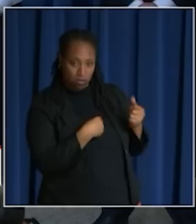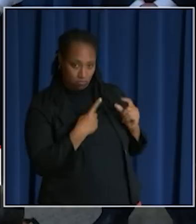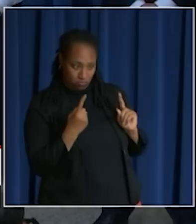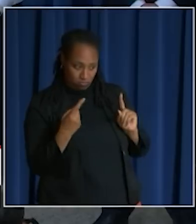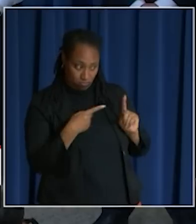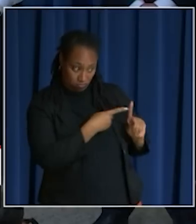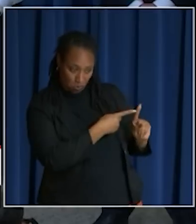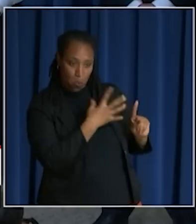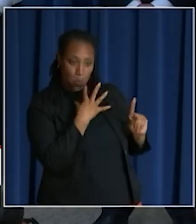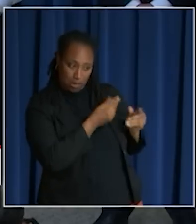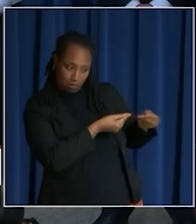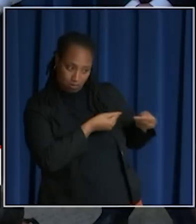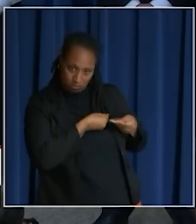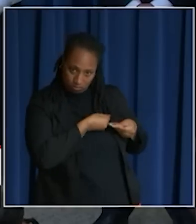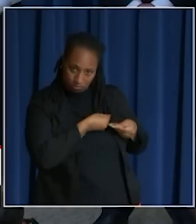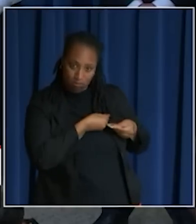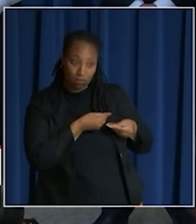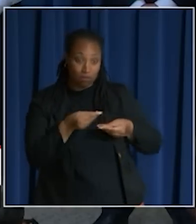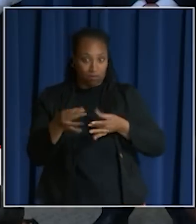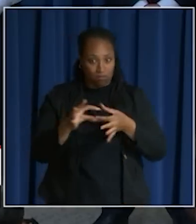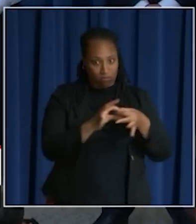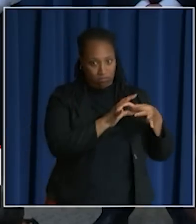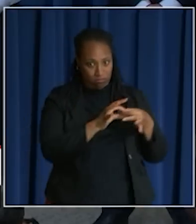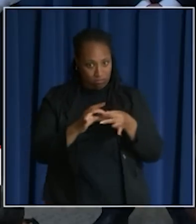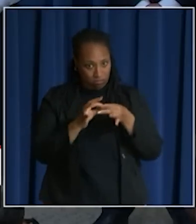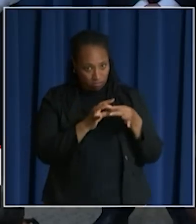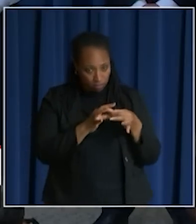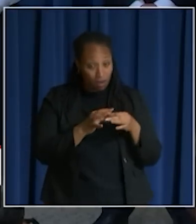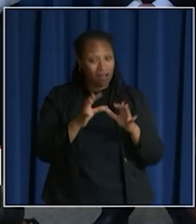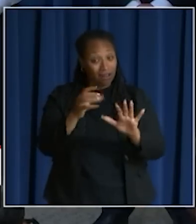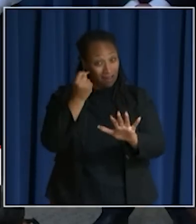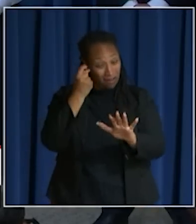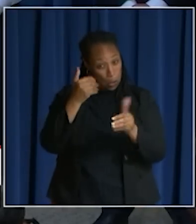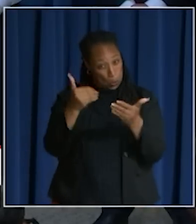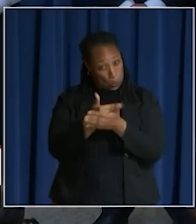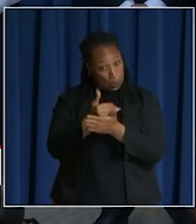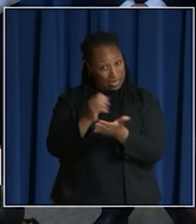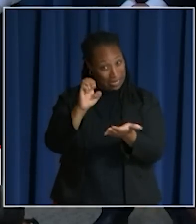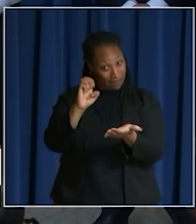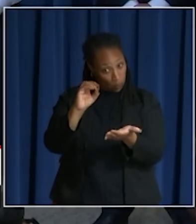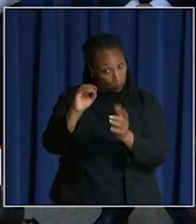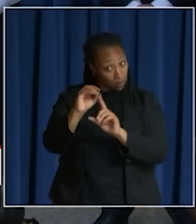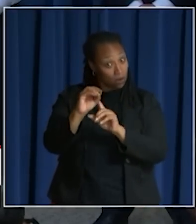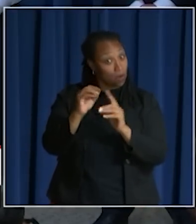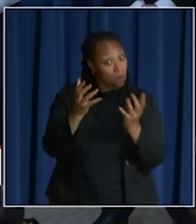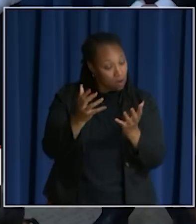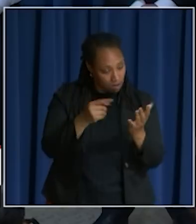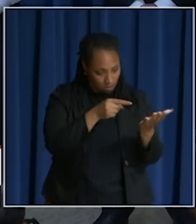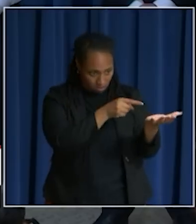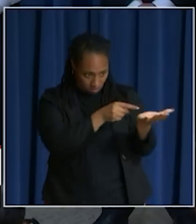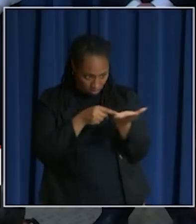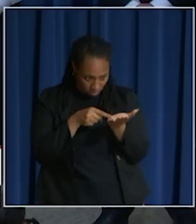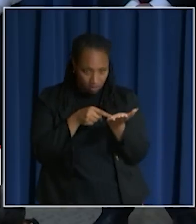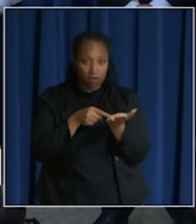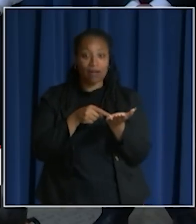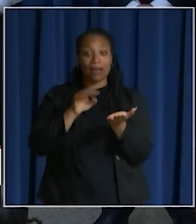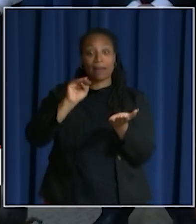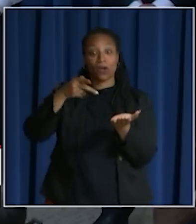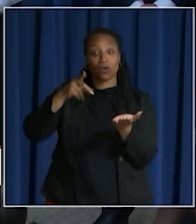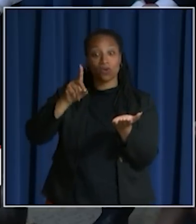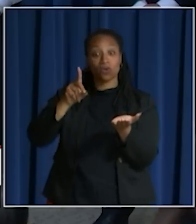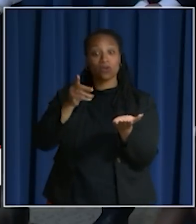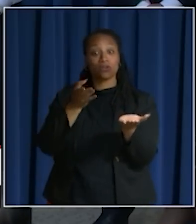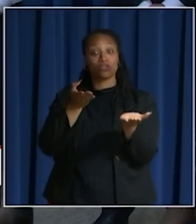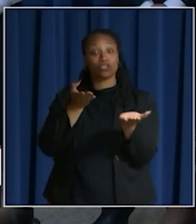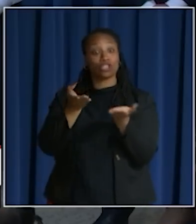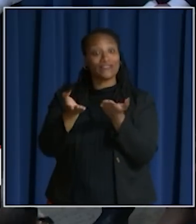makes clear that all requests for MPD services, the president delegates to Attorney General Bondi. So